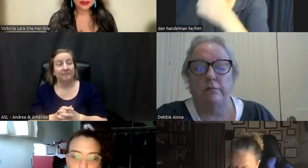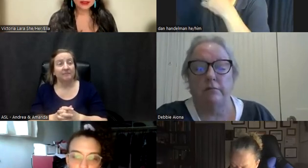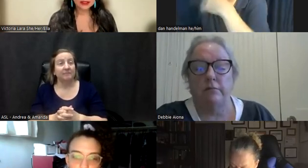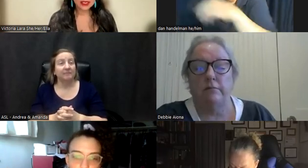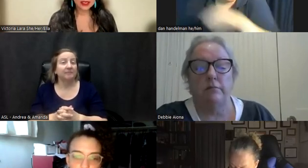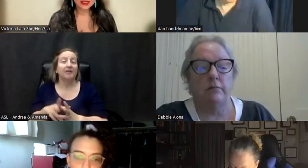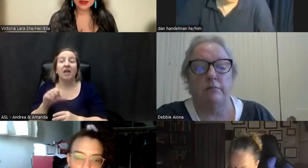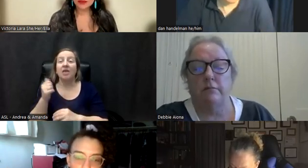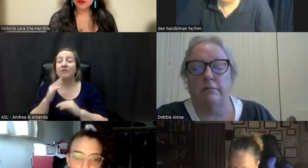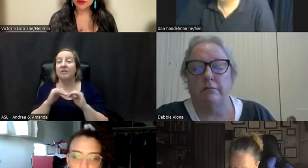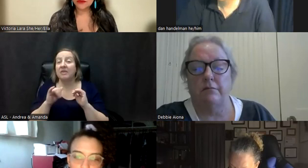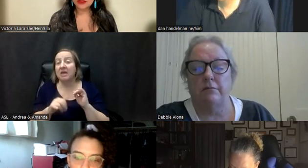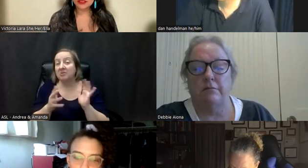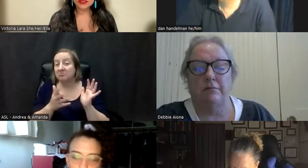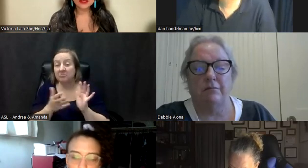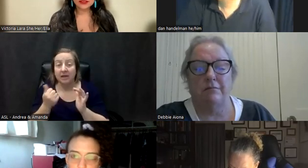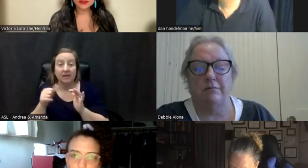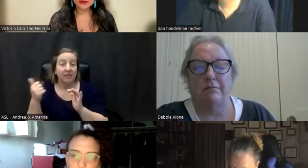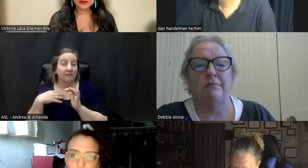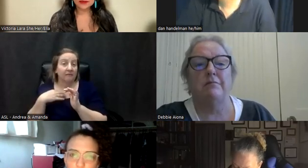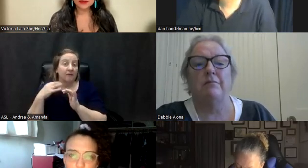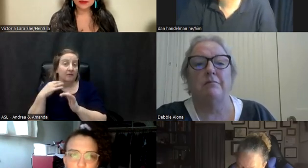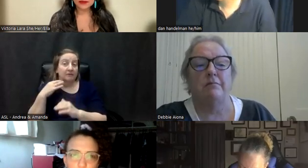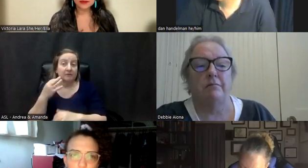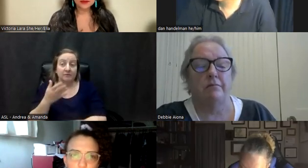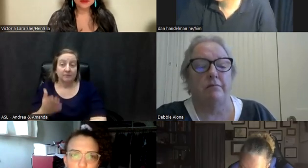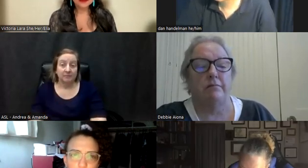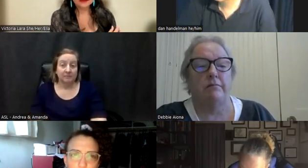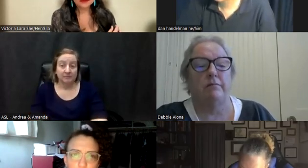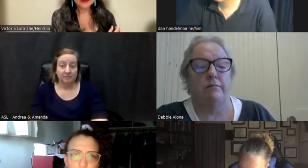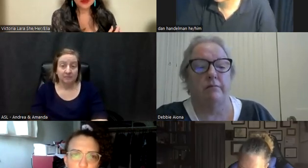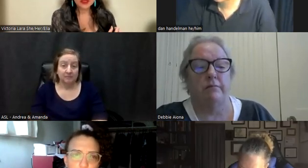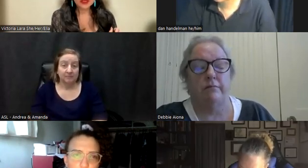Besides those, is there any more volunteers?